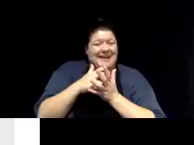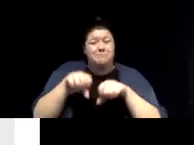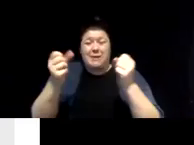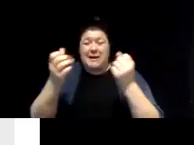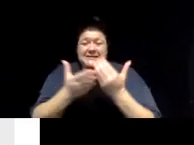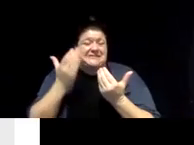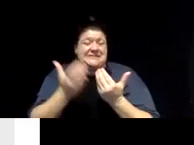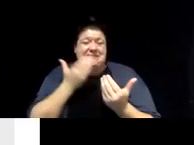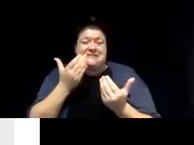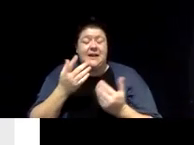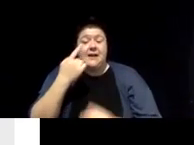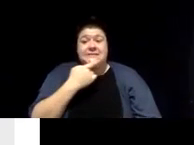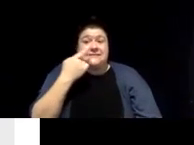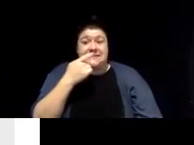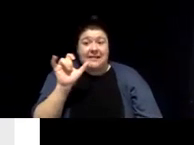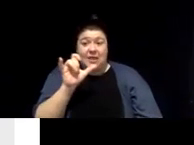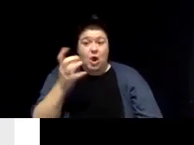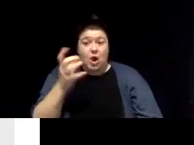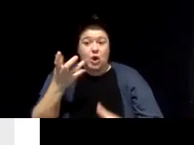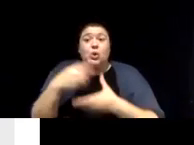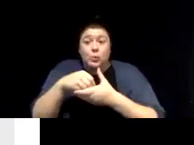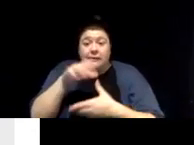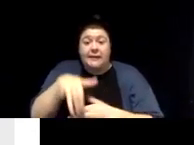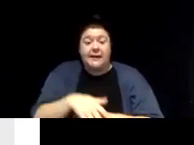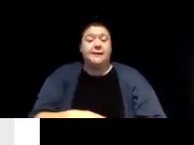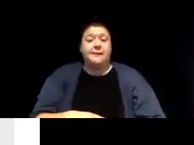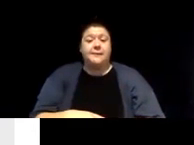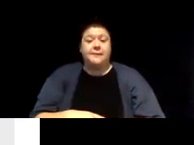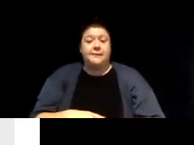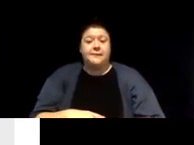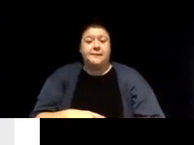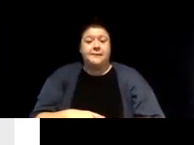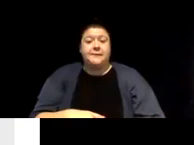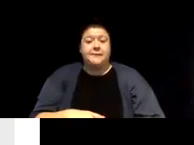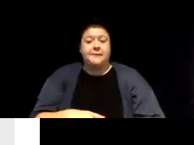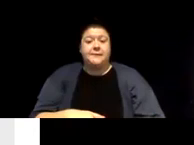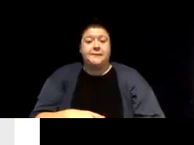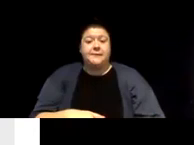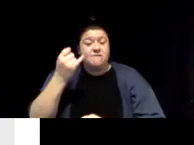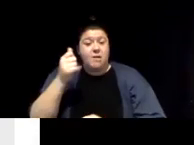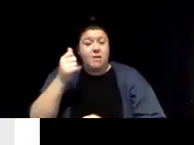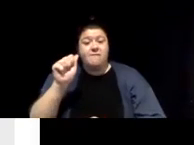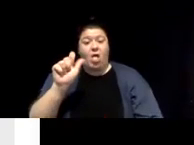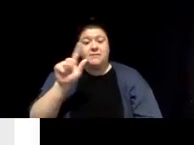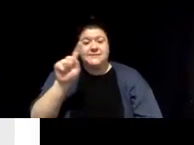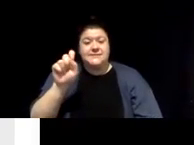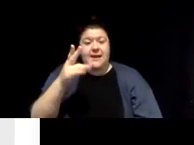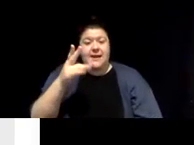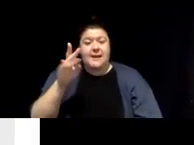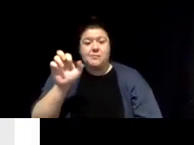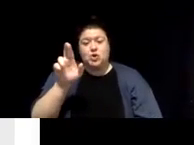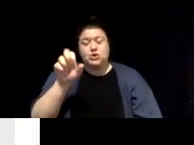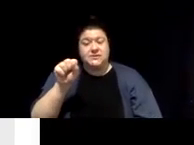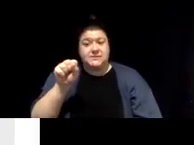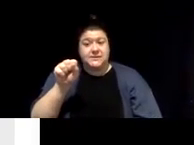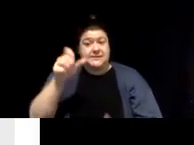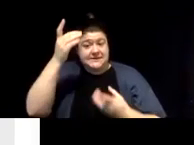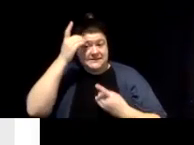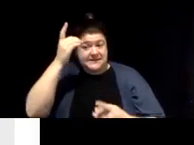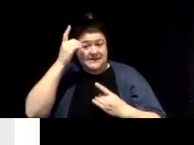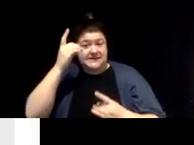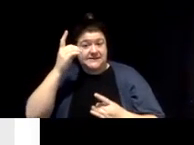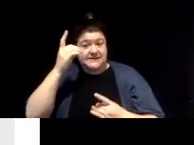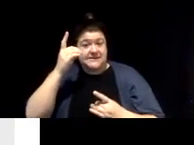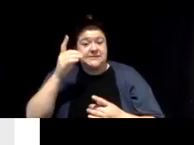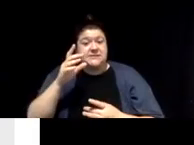teeth, okay? And then if you have Alzheimer's, people who have Alzheimer's have poor dental